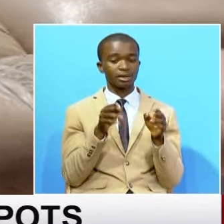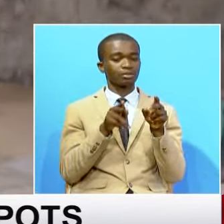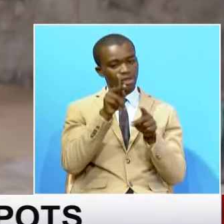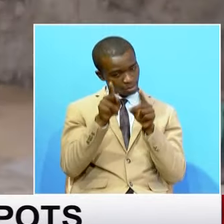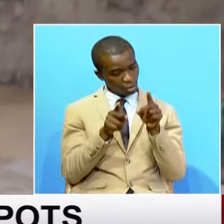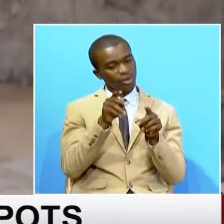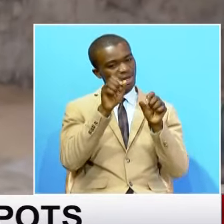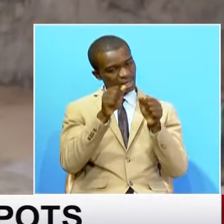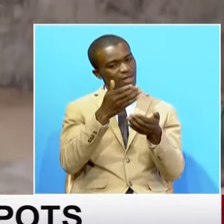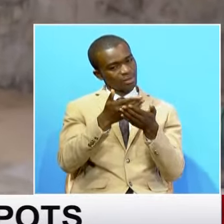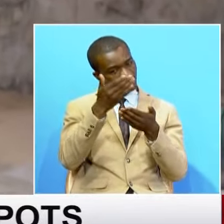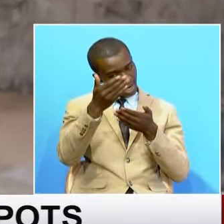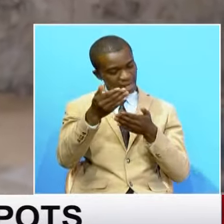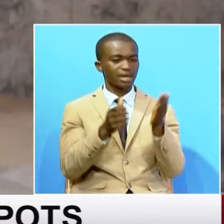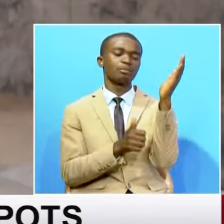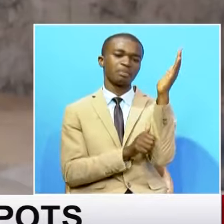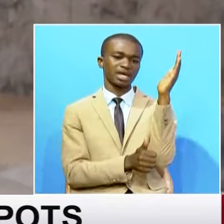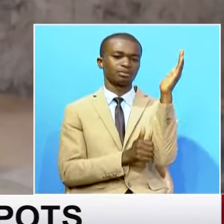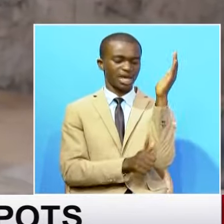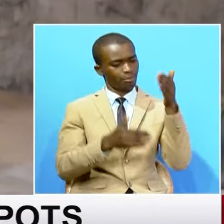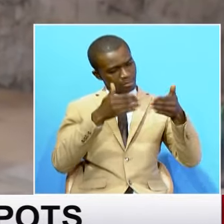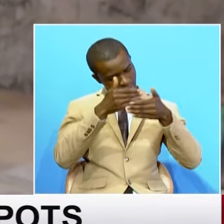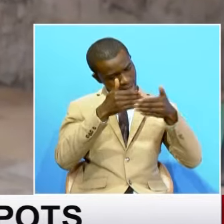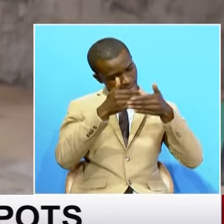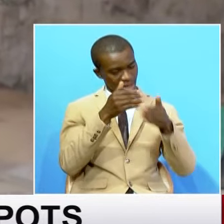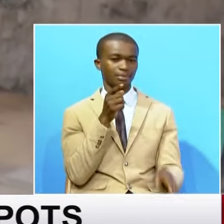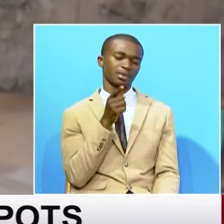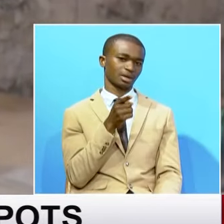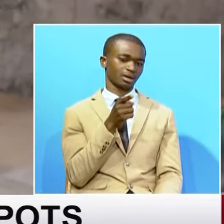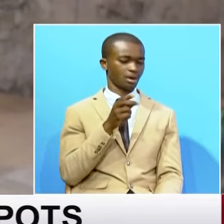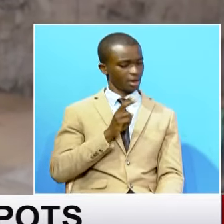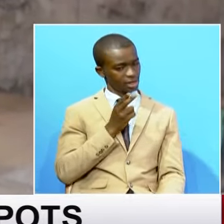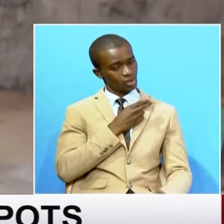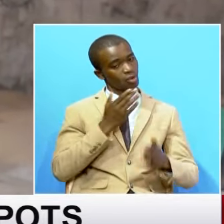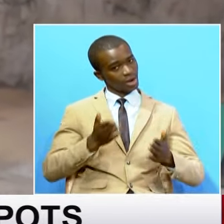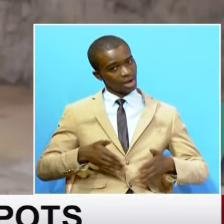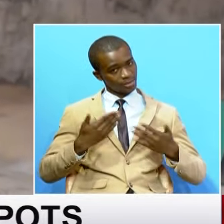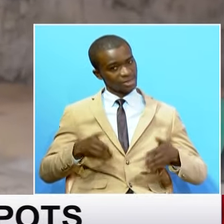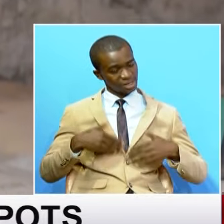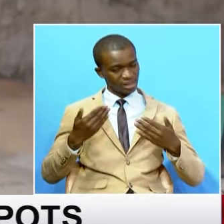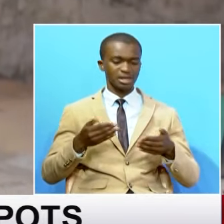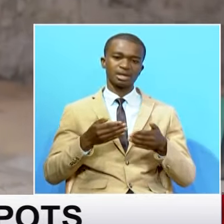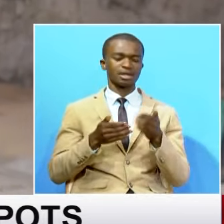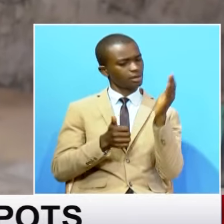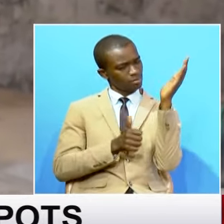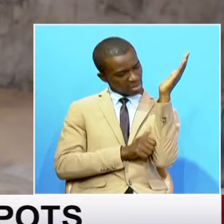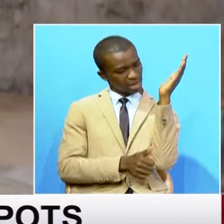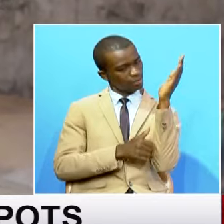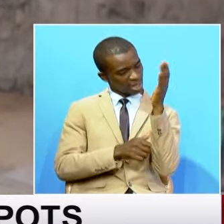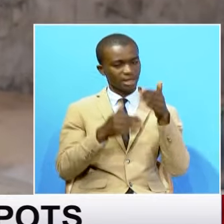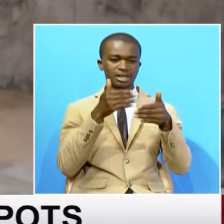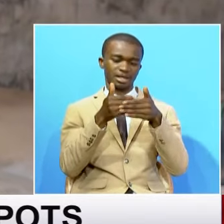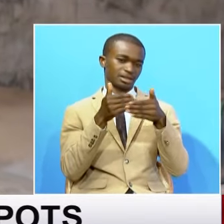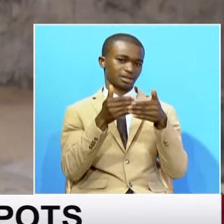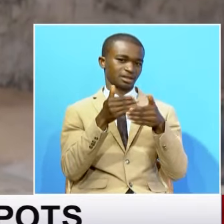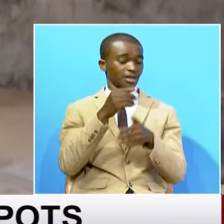relief food. And for sure, we are happy that the stocks are here at Nkonkola Depot. This is what the